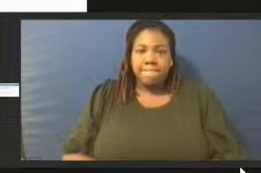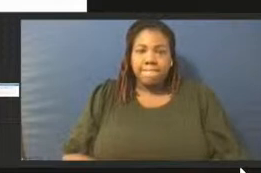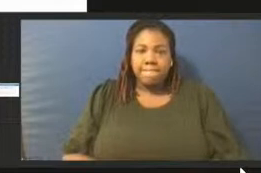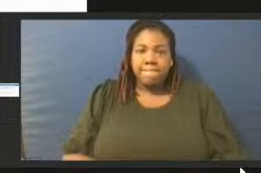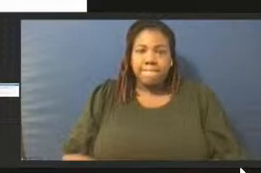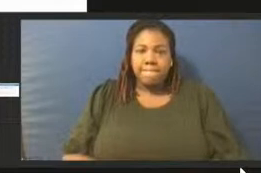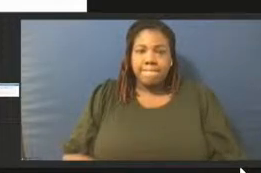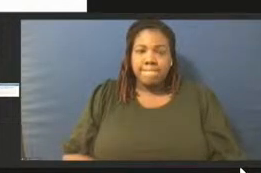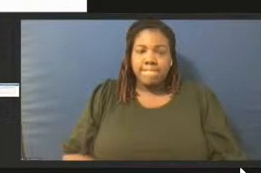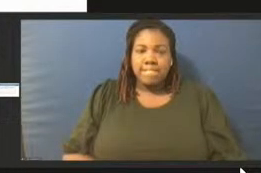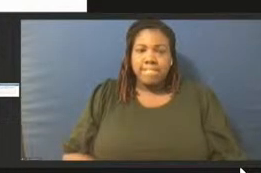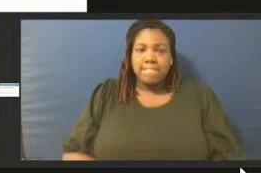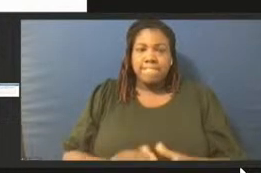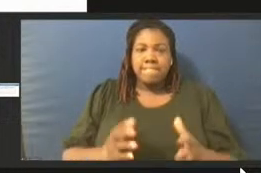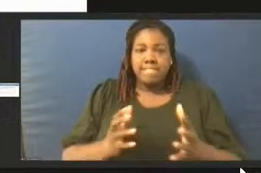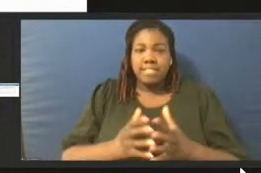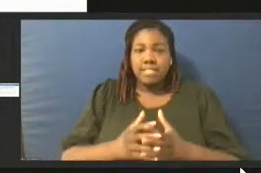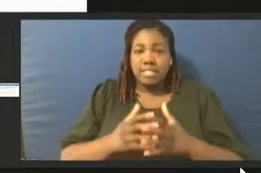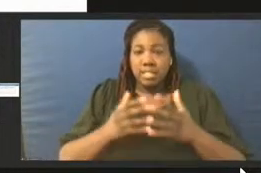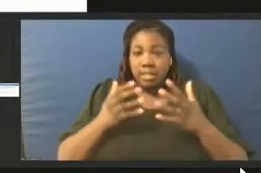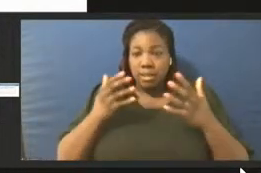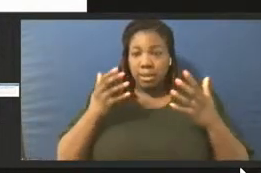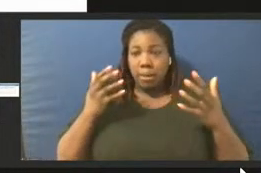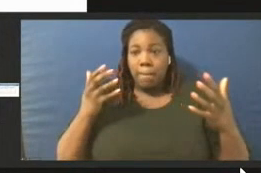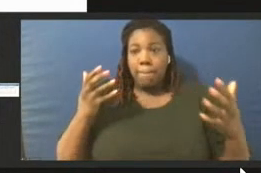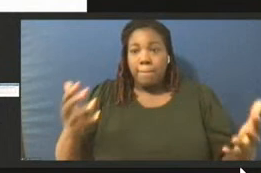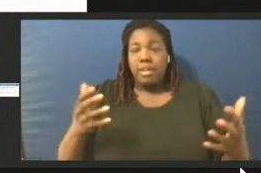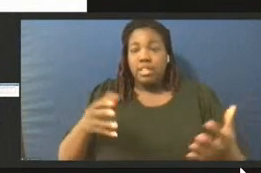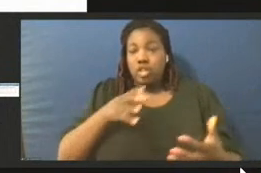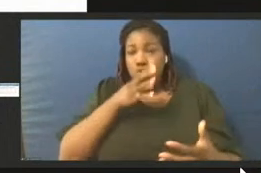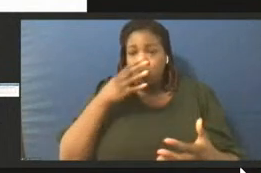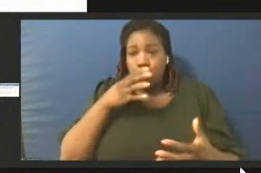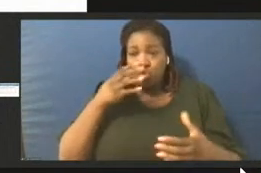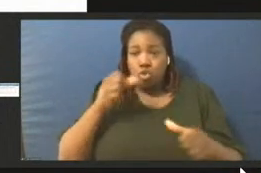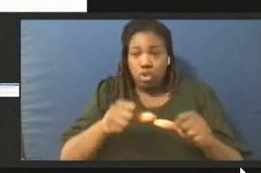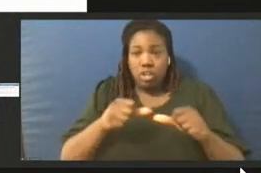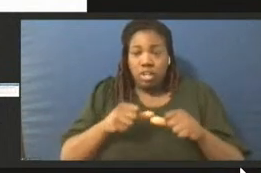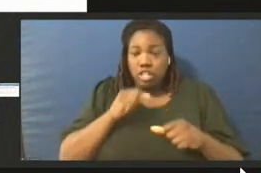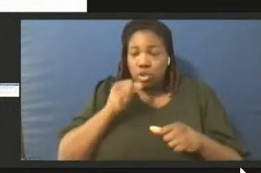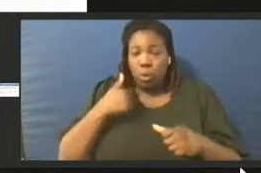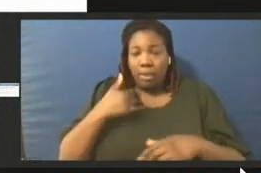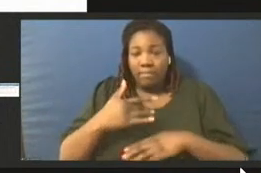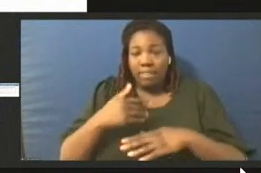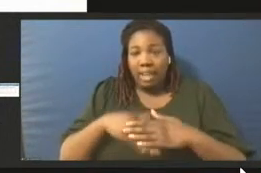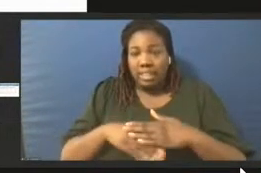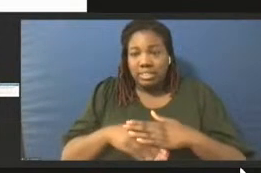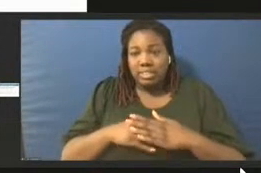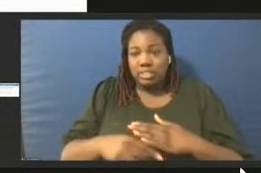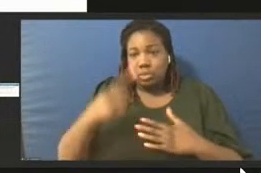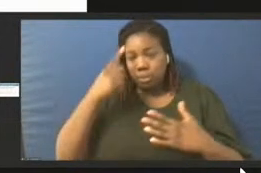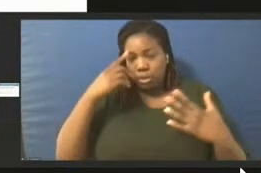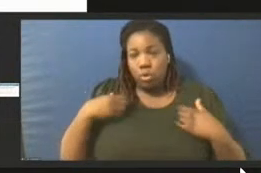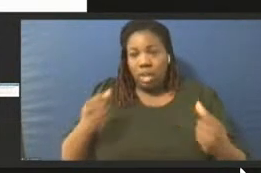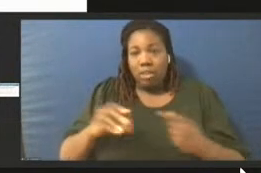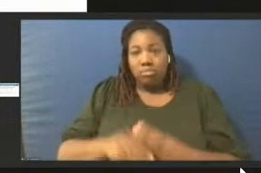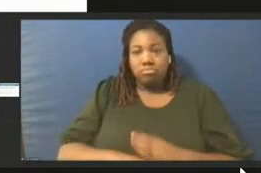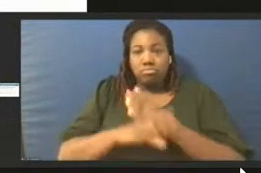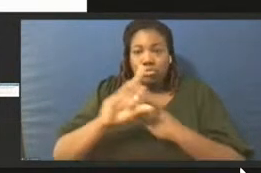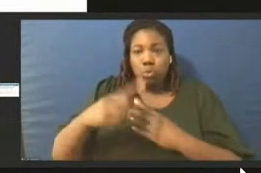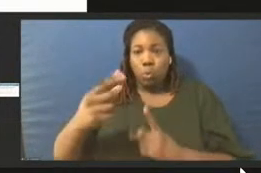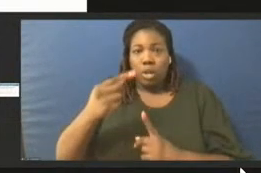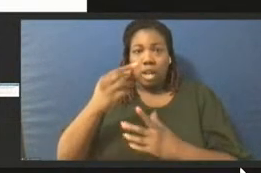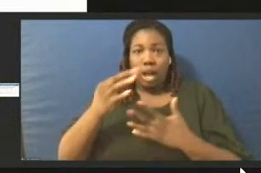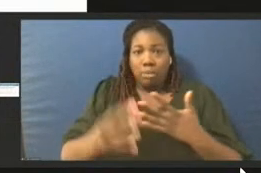Many remote and rural areas have no access to mental health services. Telehealth is the only option and really needs